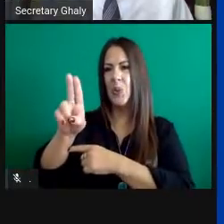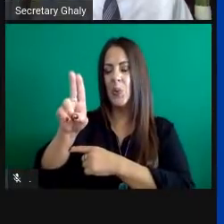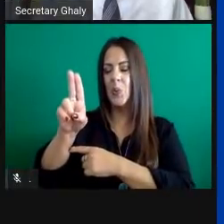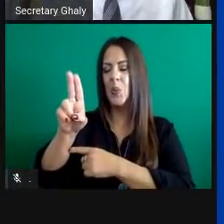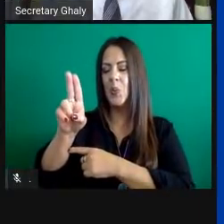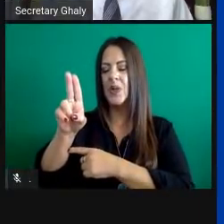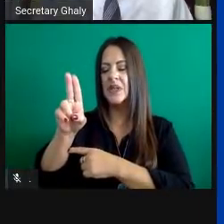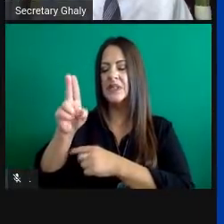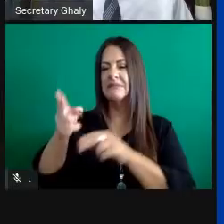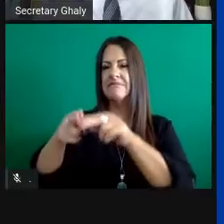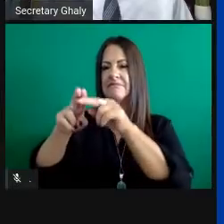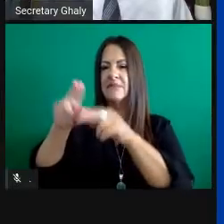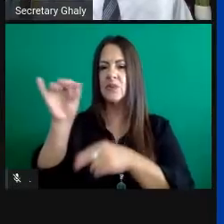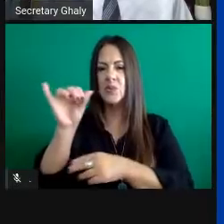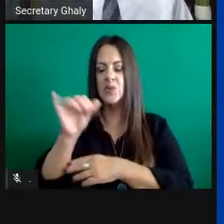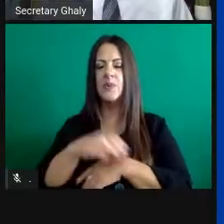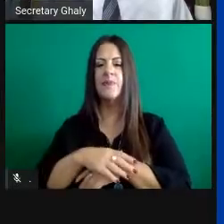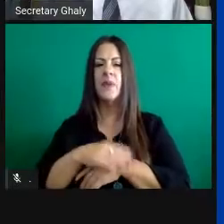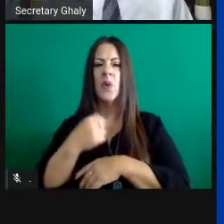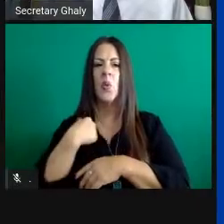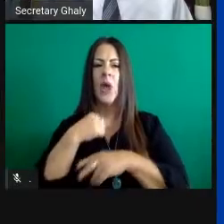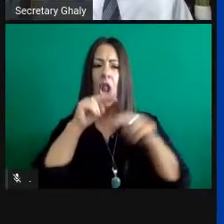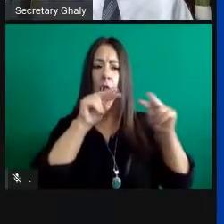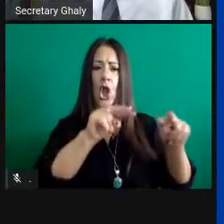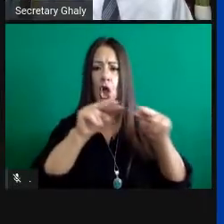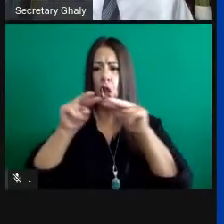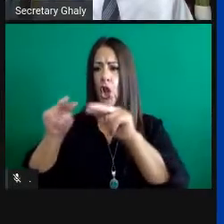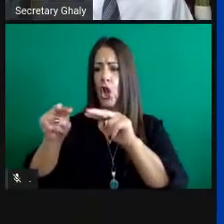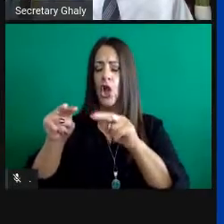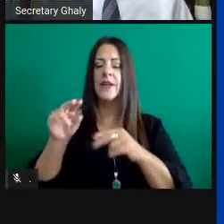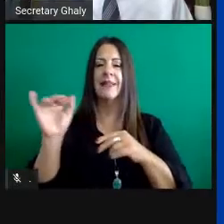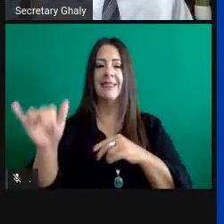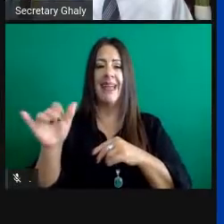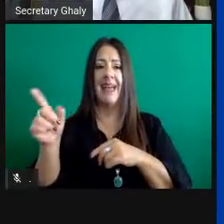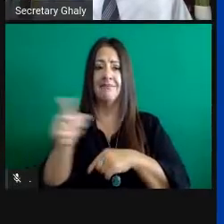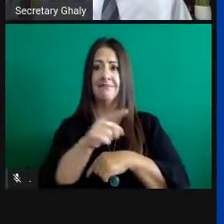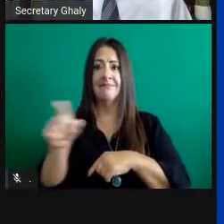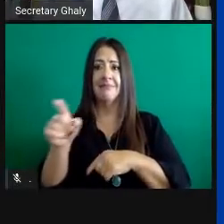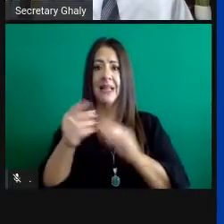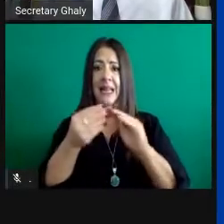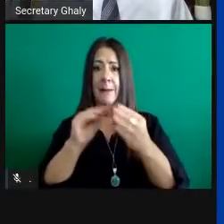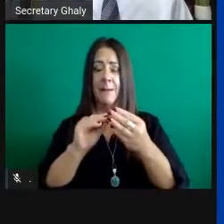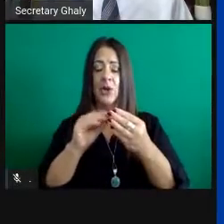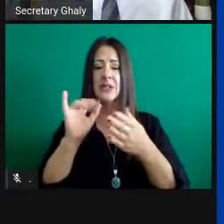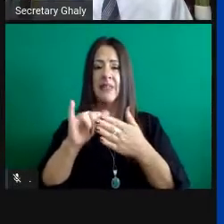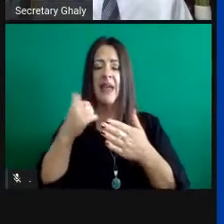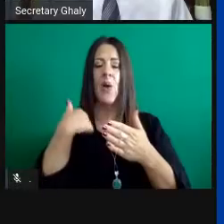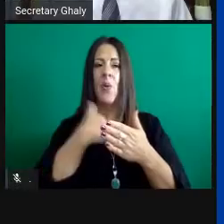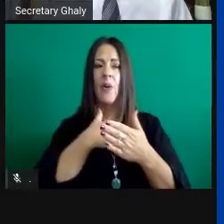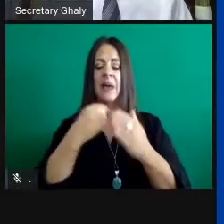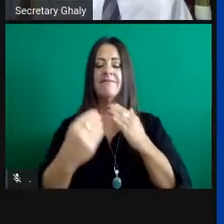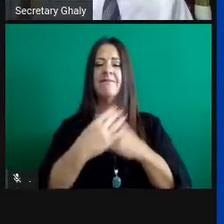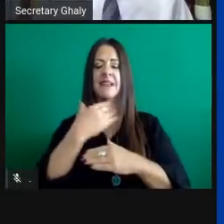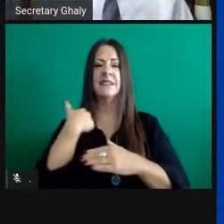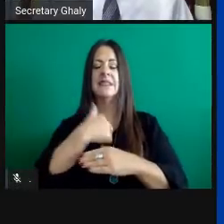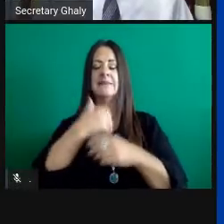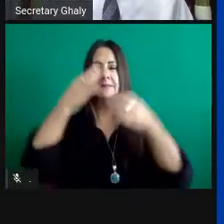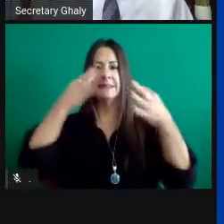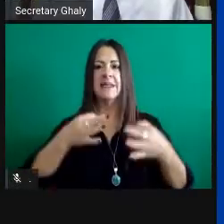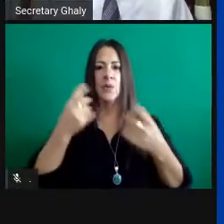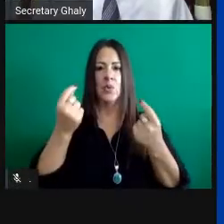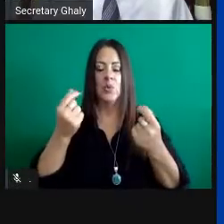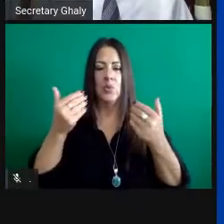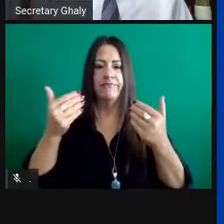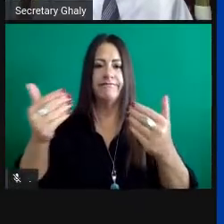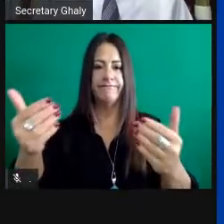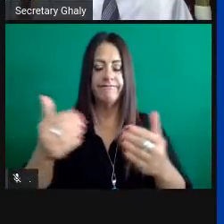in particular as a metric to define our actions across regions in the state. And just a global perspective that we've